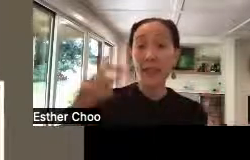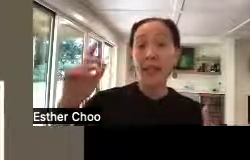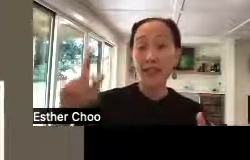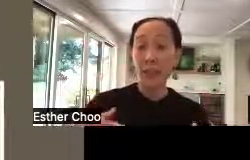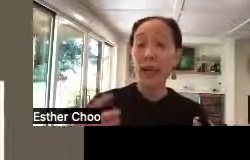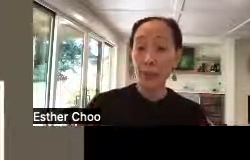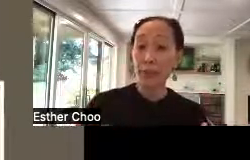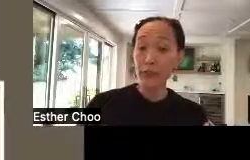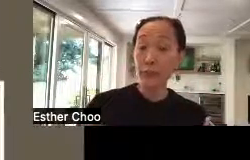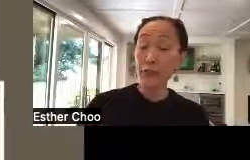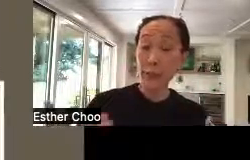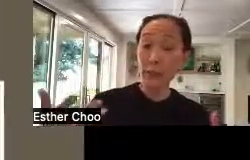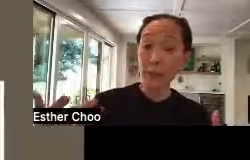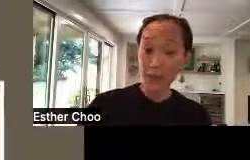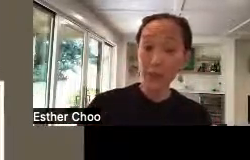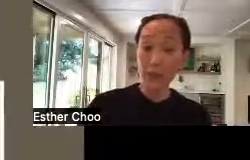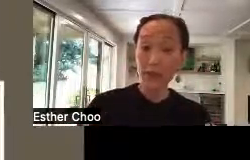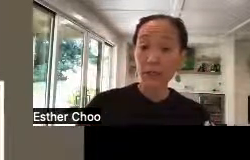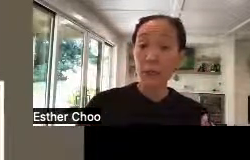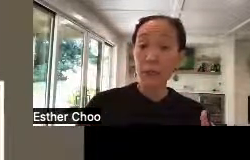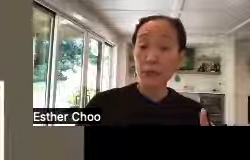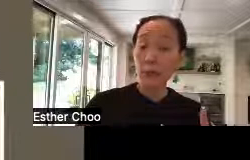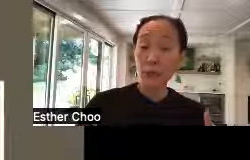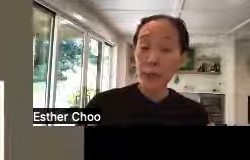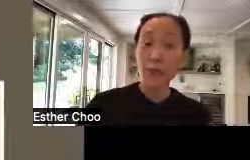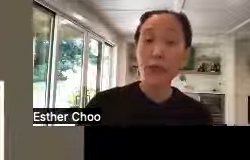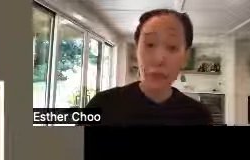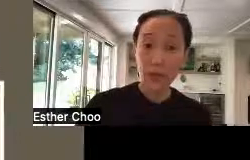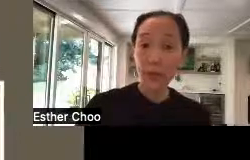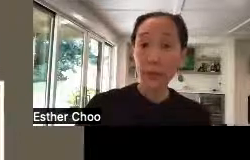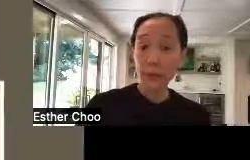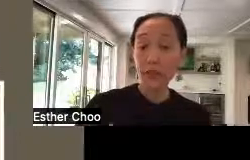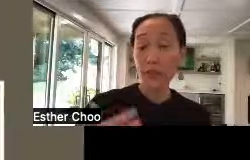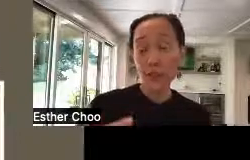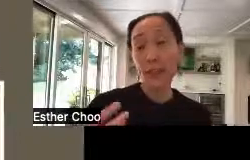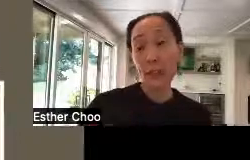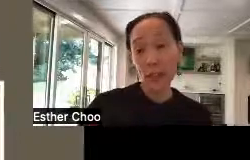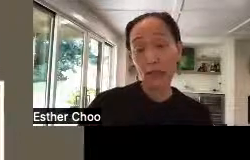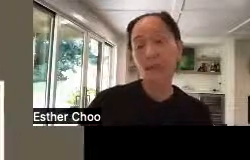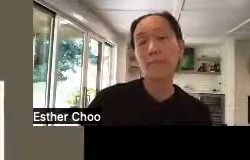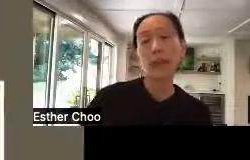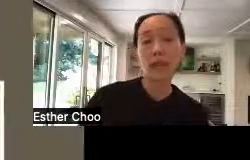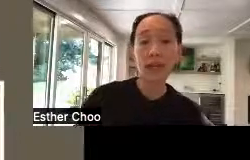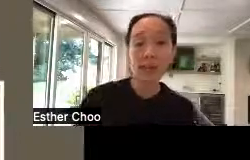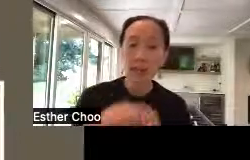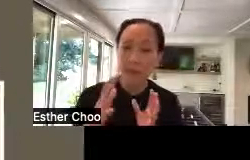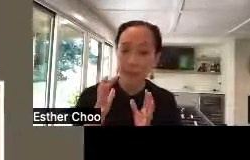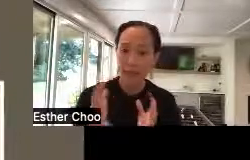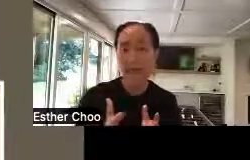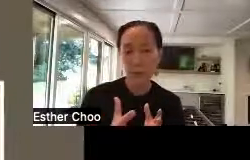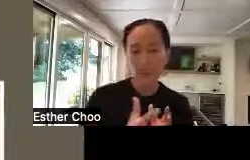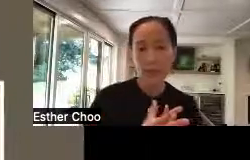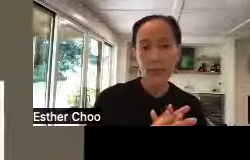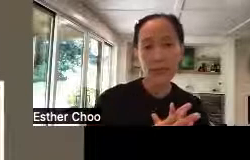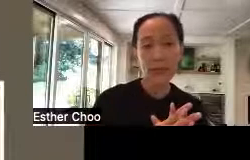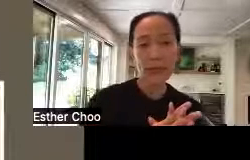EDs that have a higher percentage of female physicians, whether or not you got a female physician on the day that you came in. And I love that